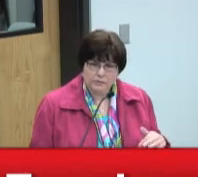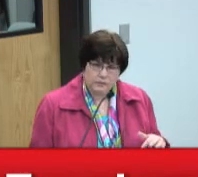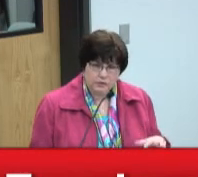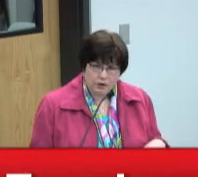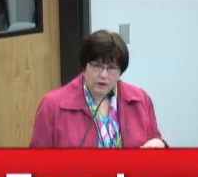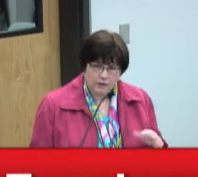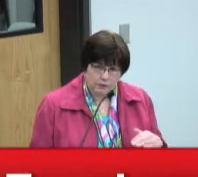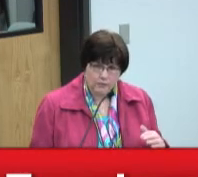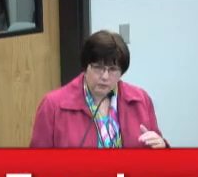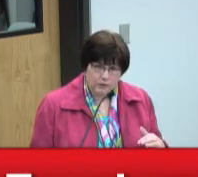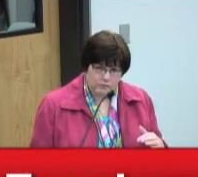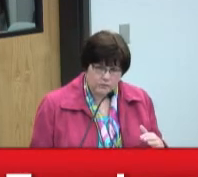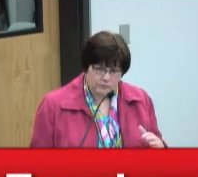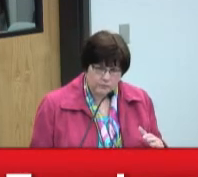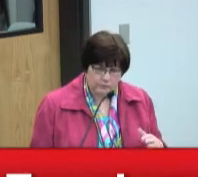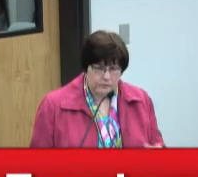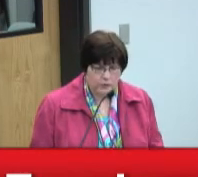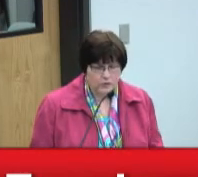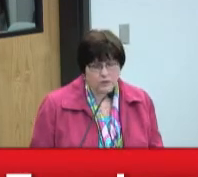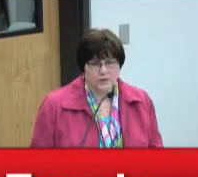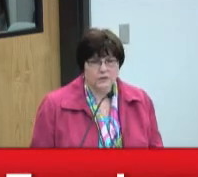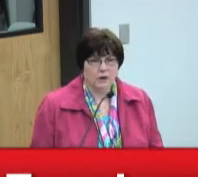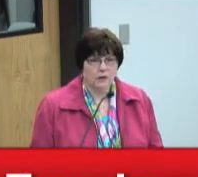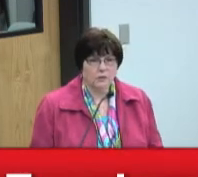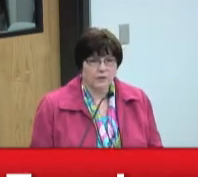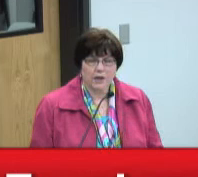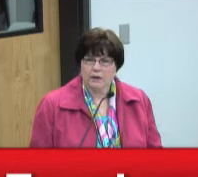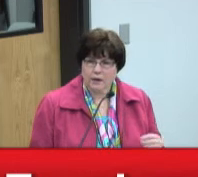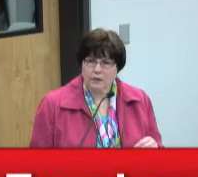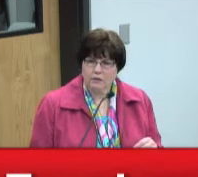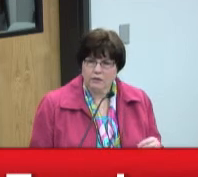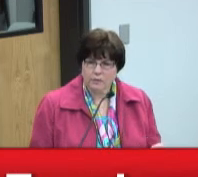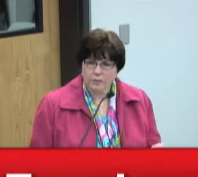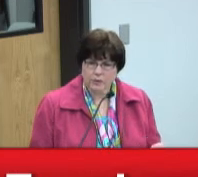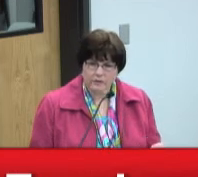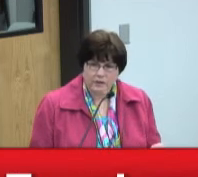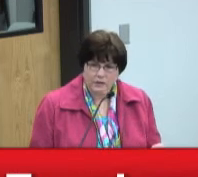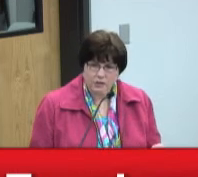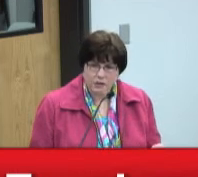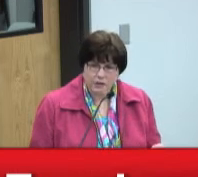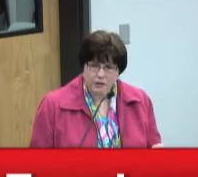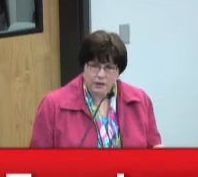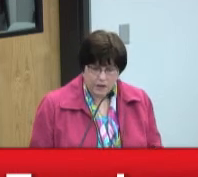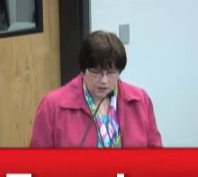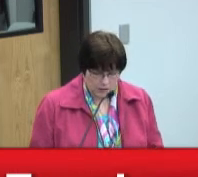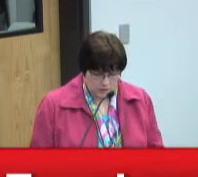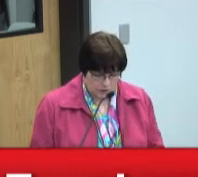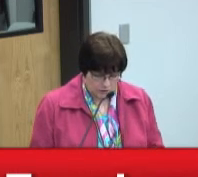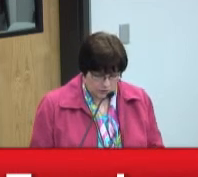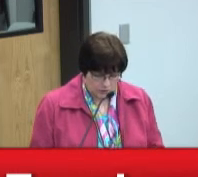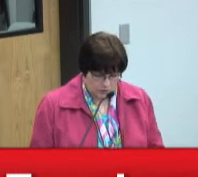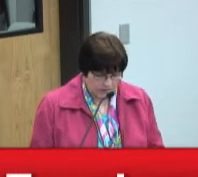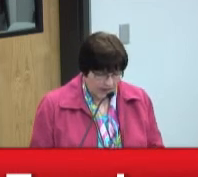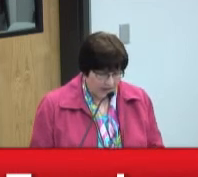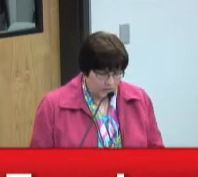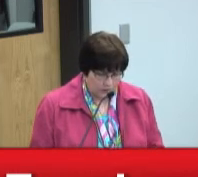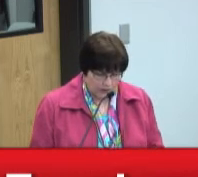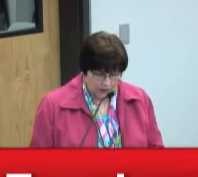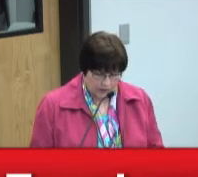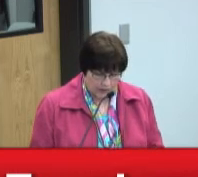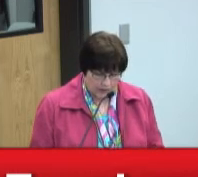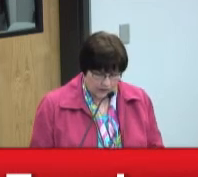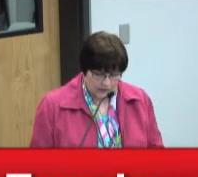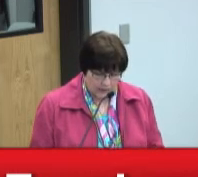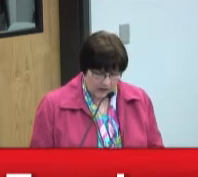always start, or usually start, with a carryover from the previous year. So with that,